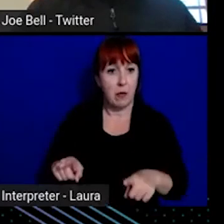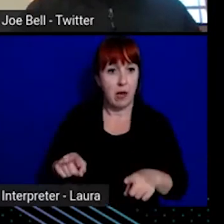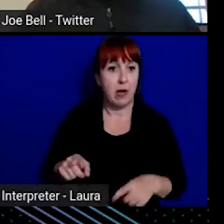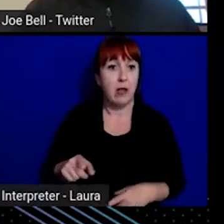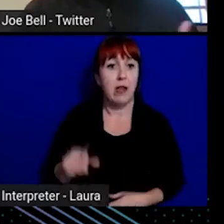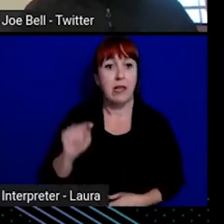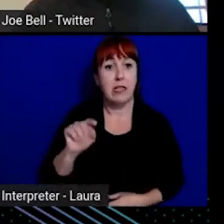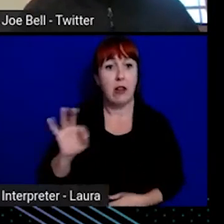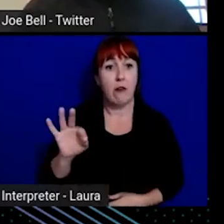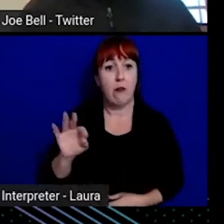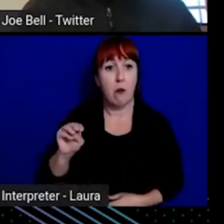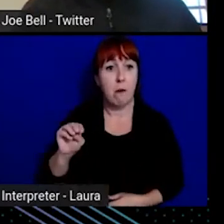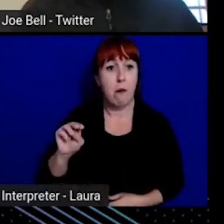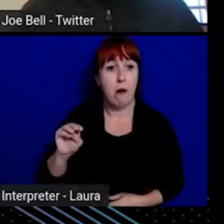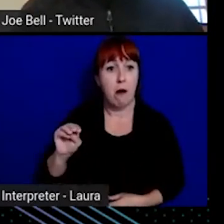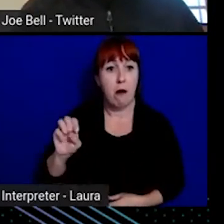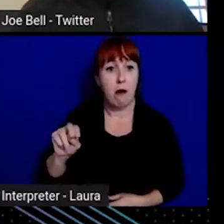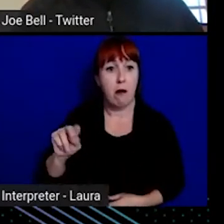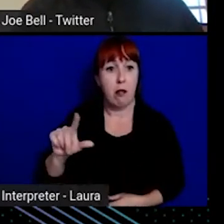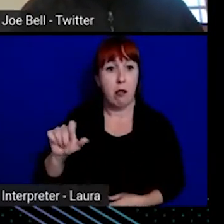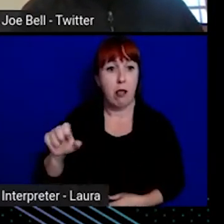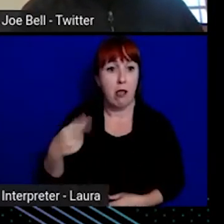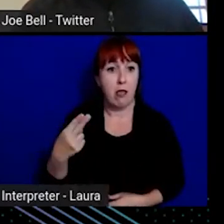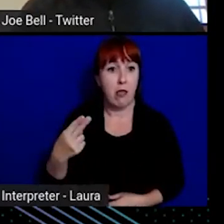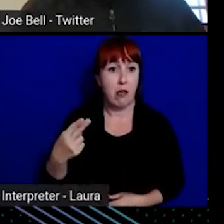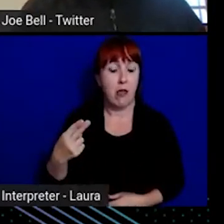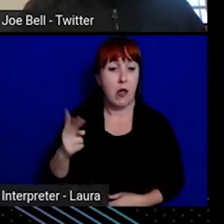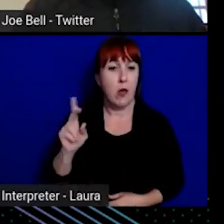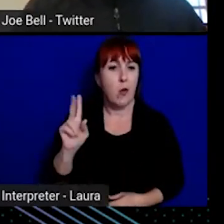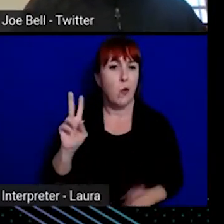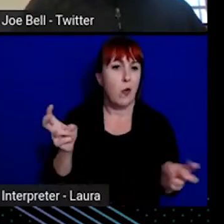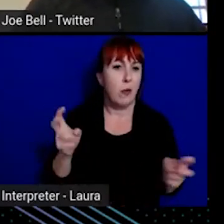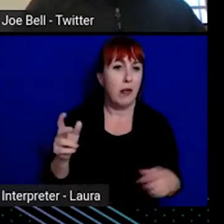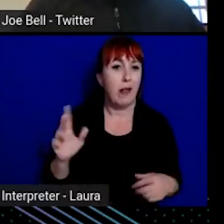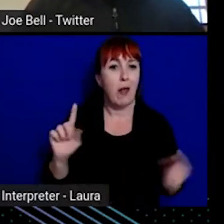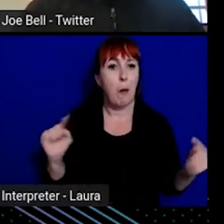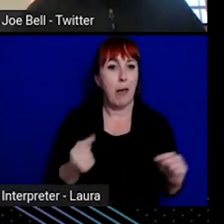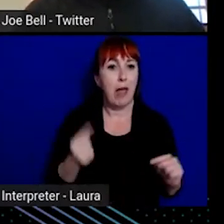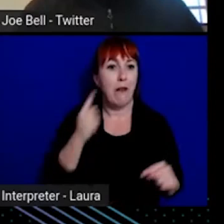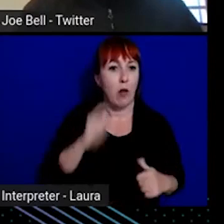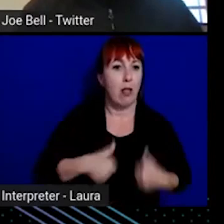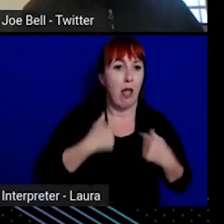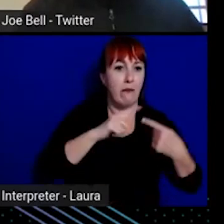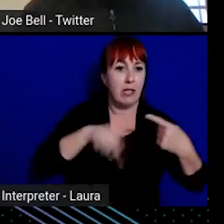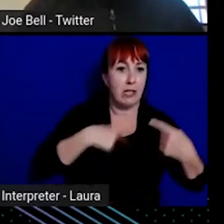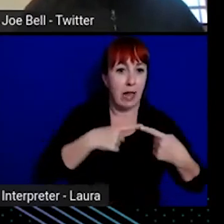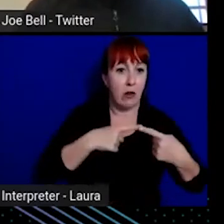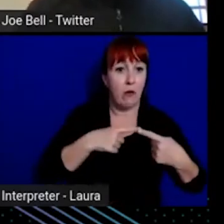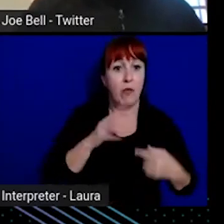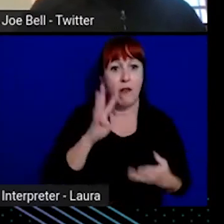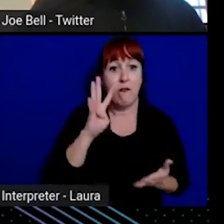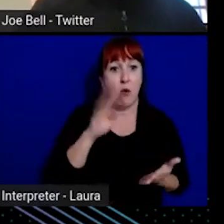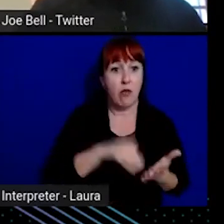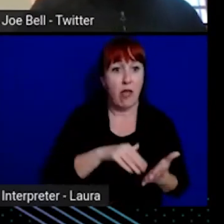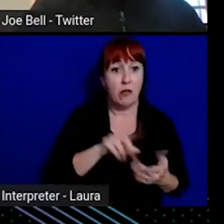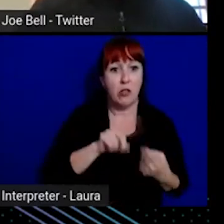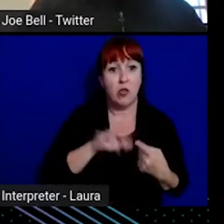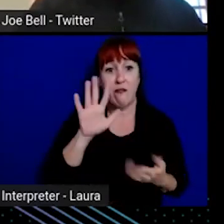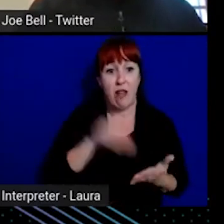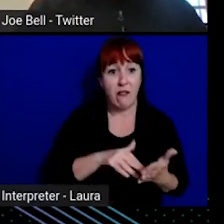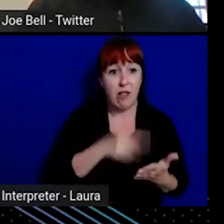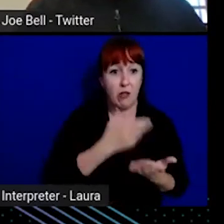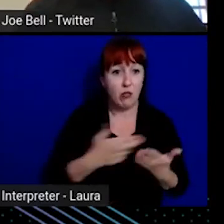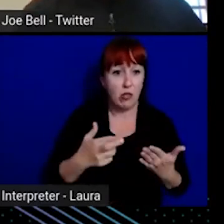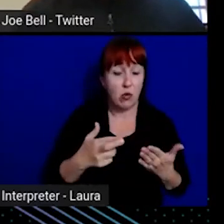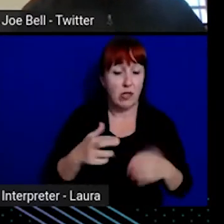monolith essentially at every step of the life cycle. When you've reached about 4 to 5,000 resources, your Terraform plan slows